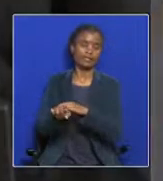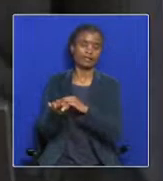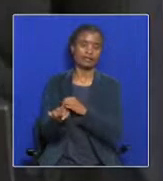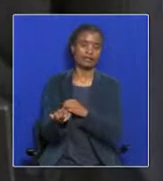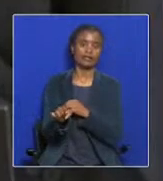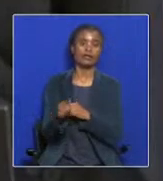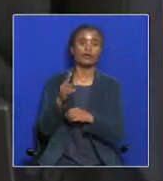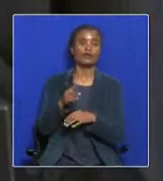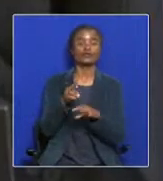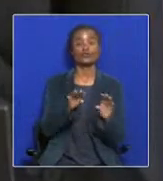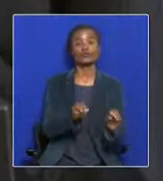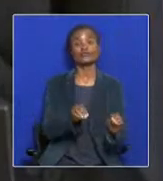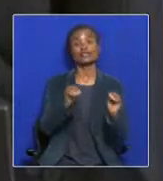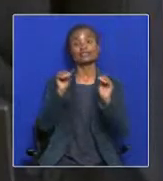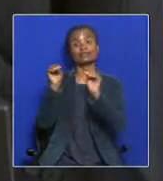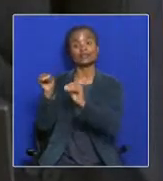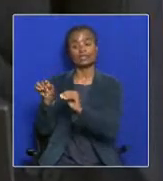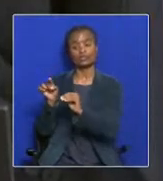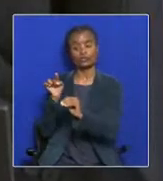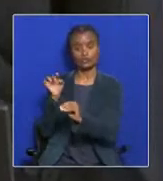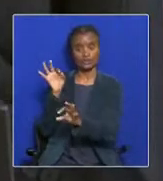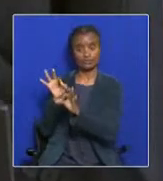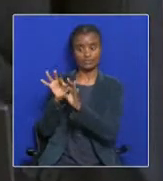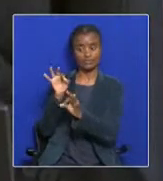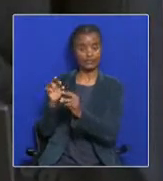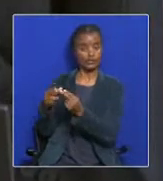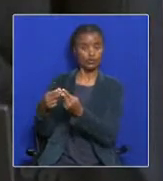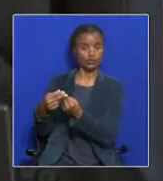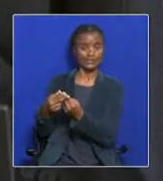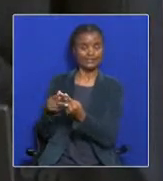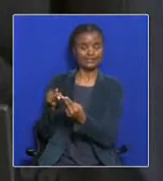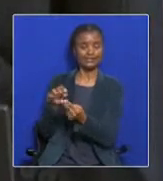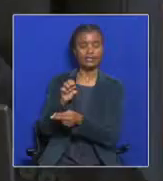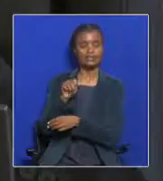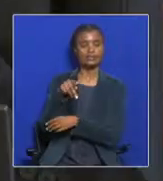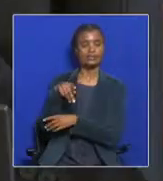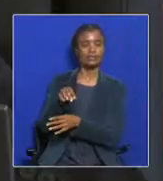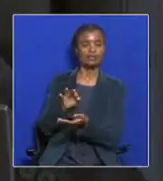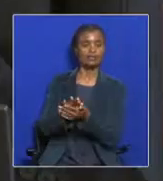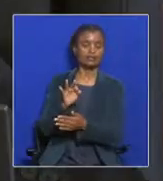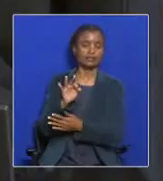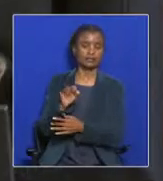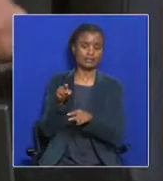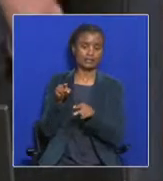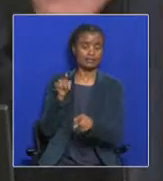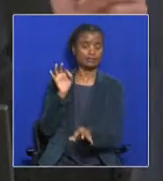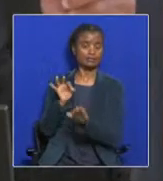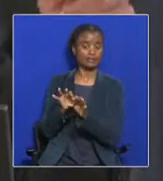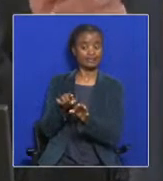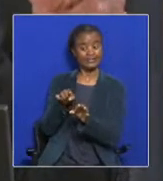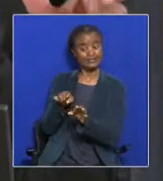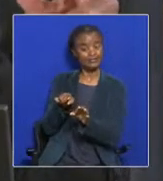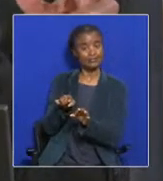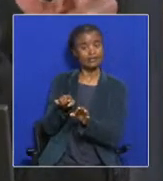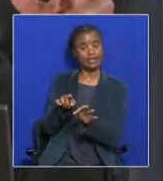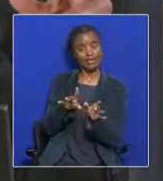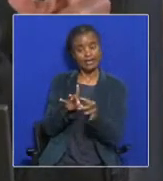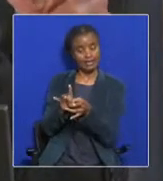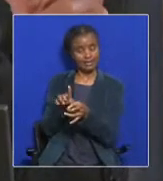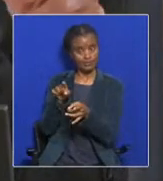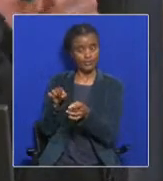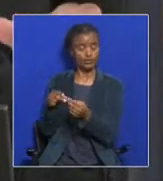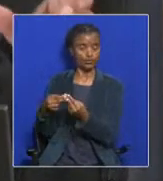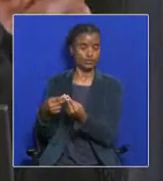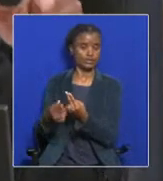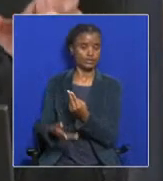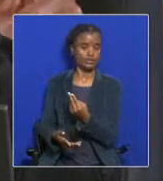to the relevant unit and entered in the SAP 13 of that relevant unit. The first part says